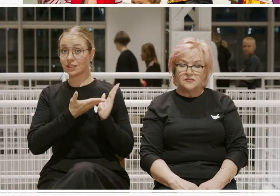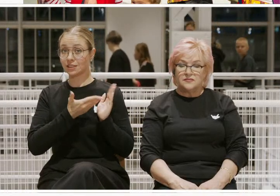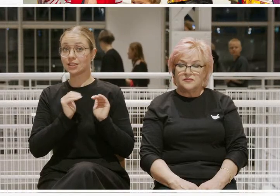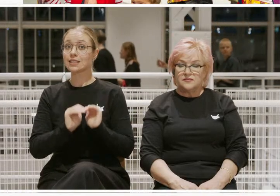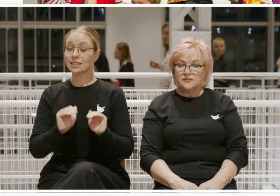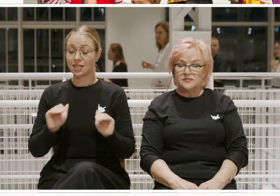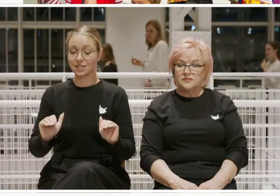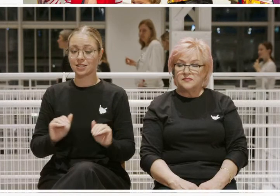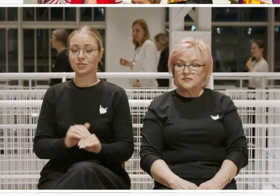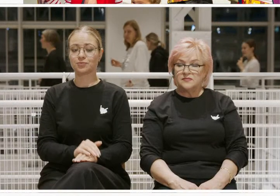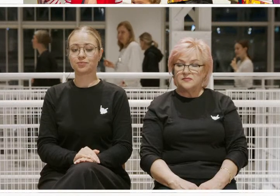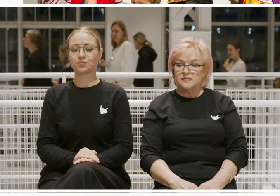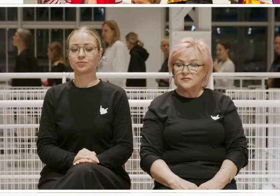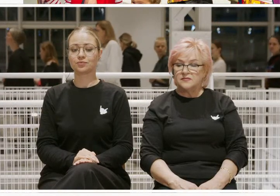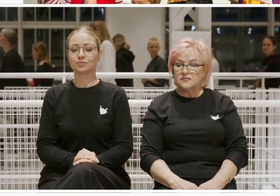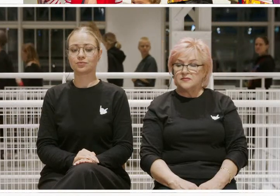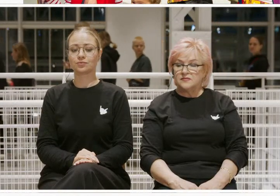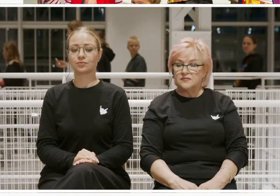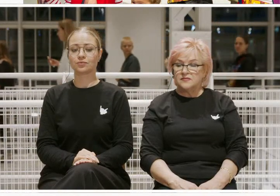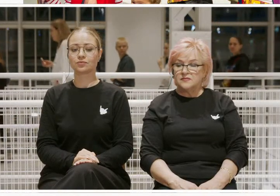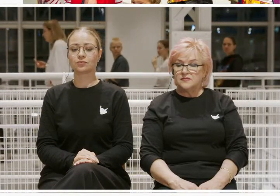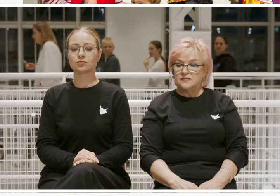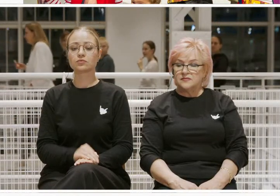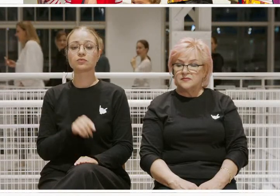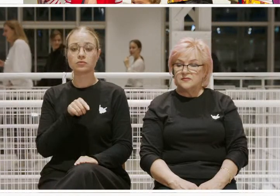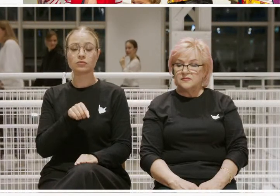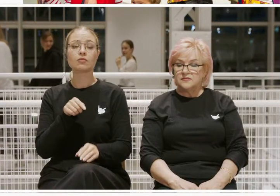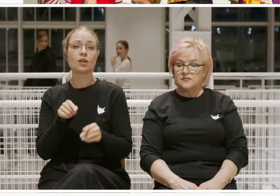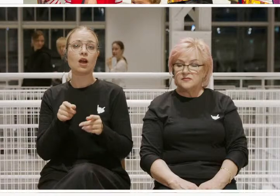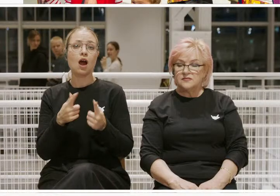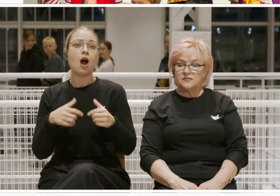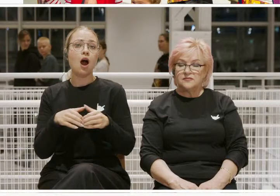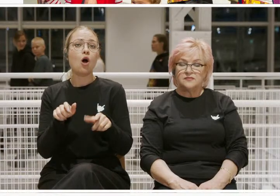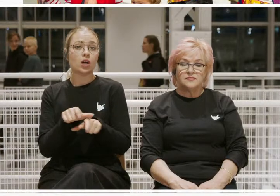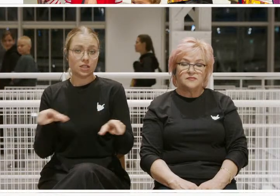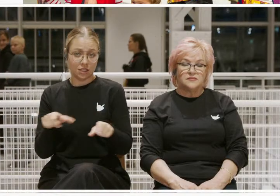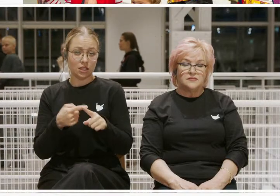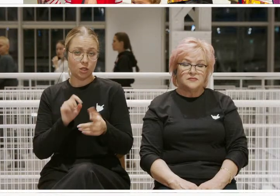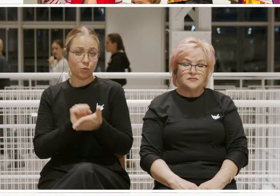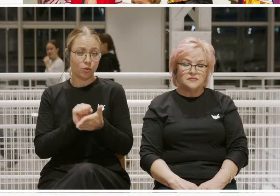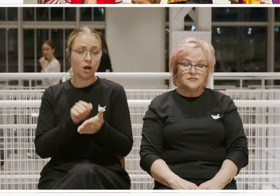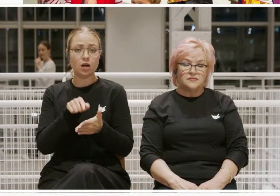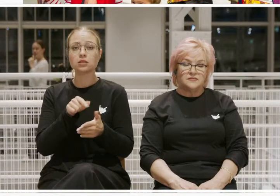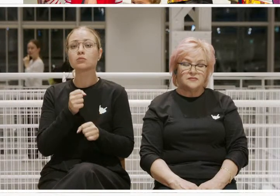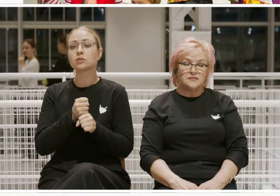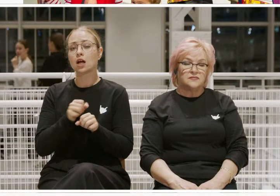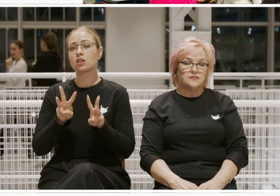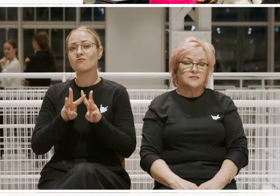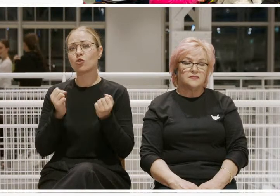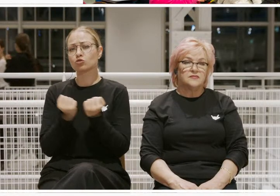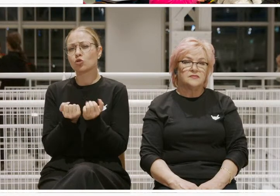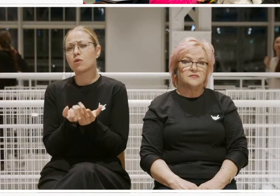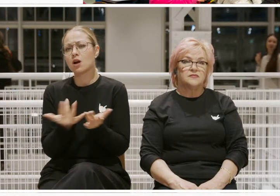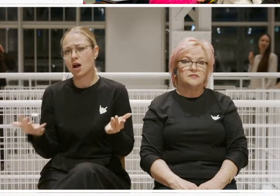to the kids with those children books. So we will see a lot of pictures from those